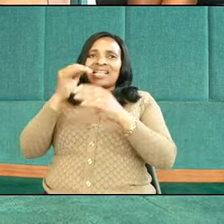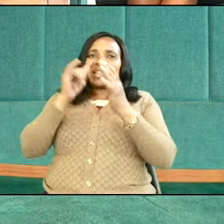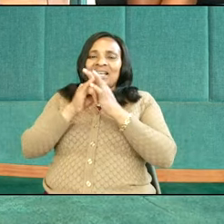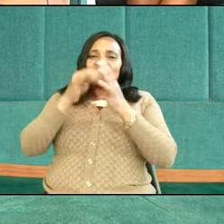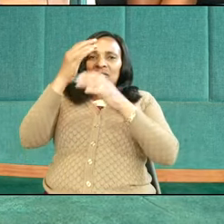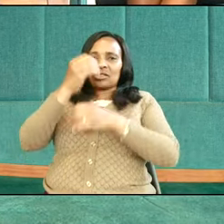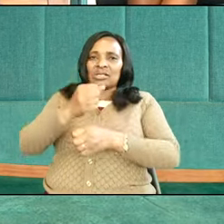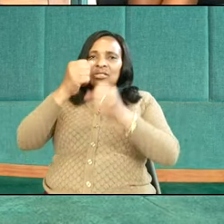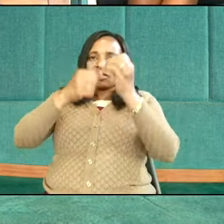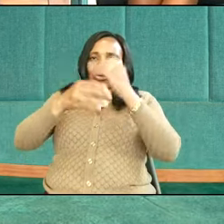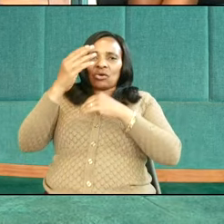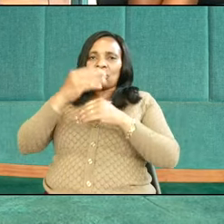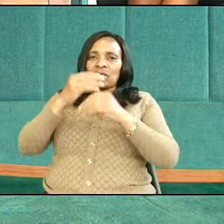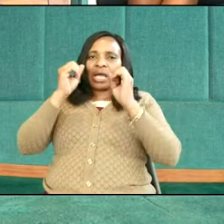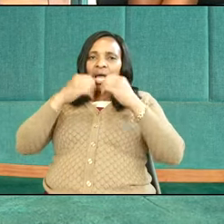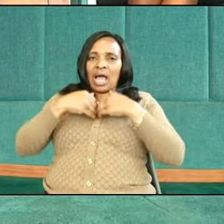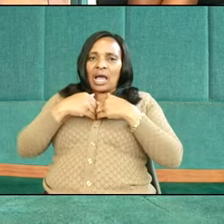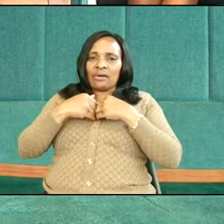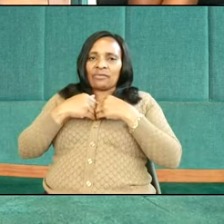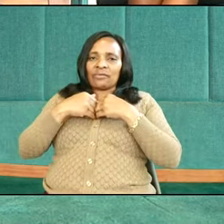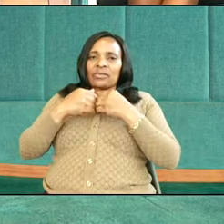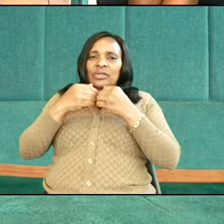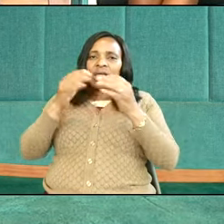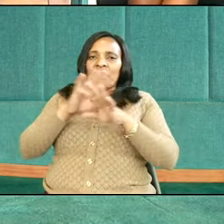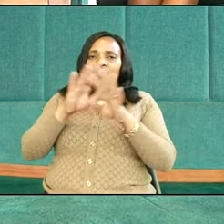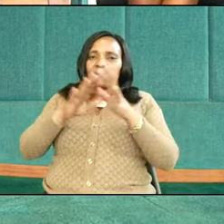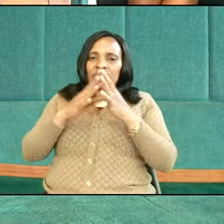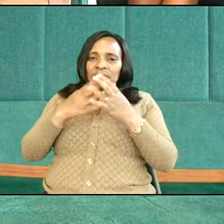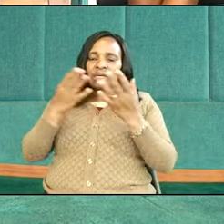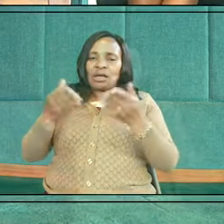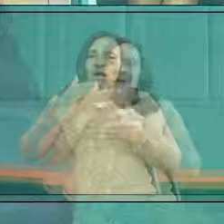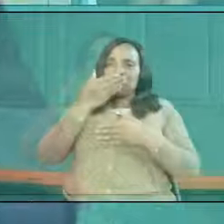in God yielded results, right? Yeah.